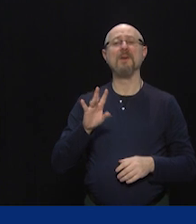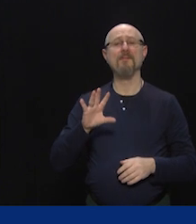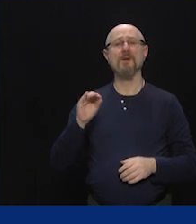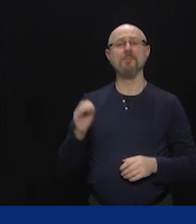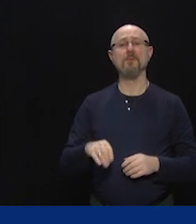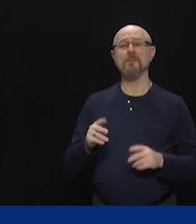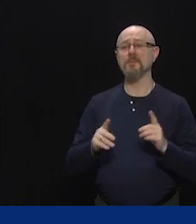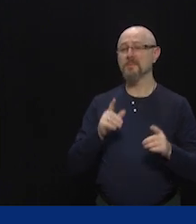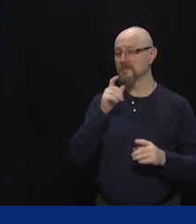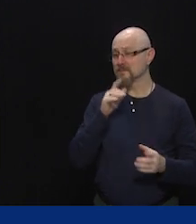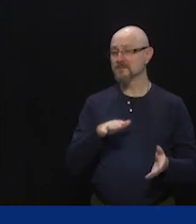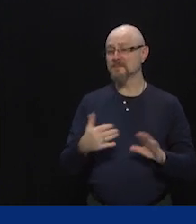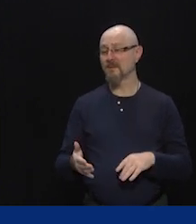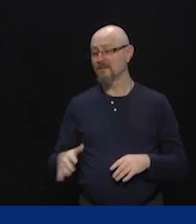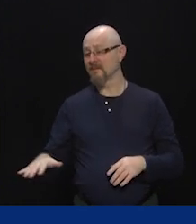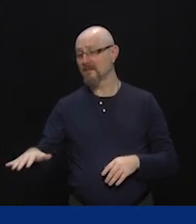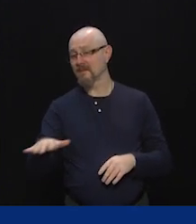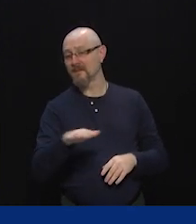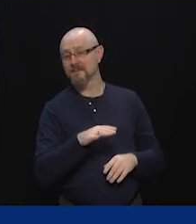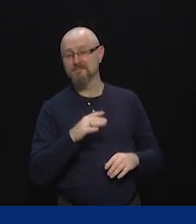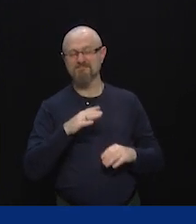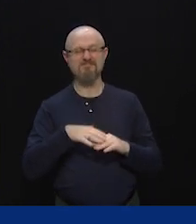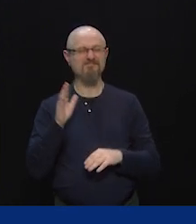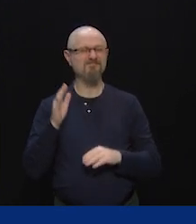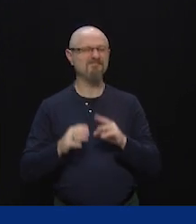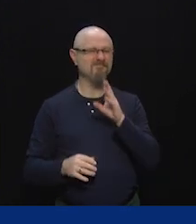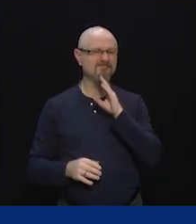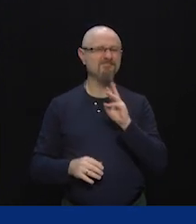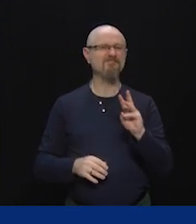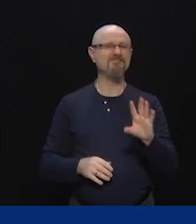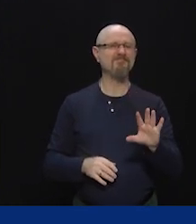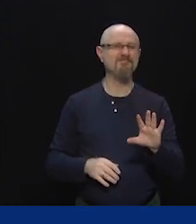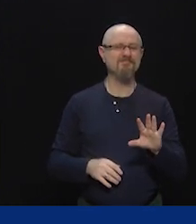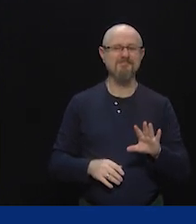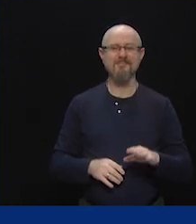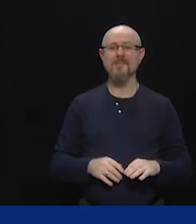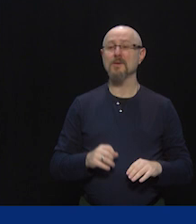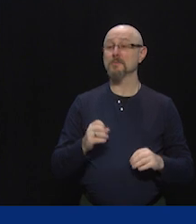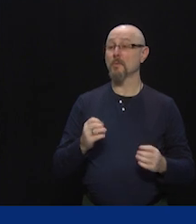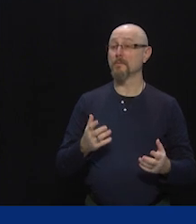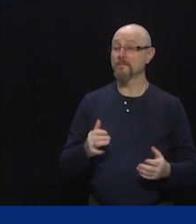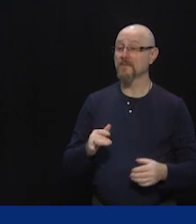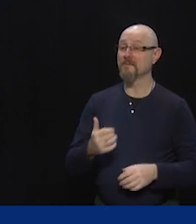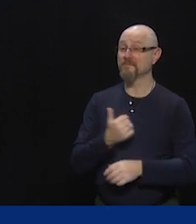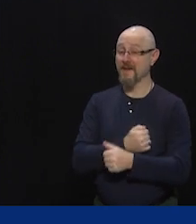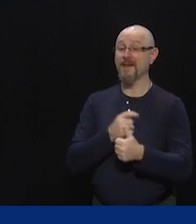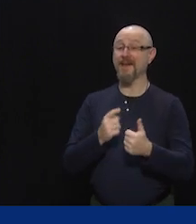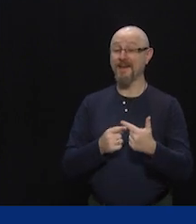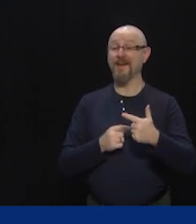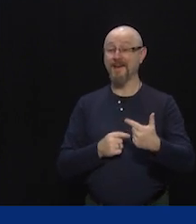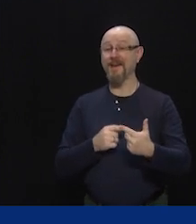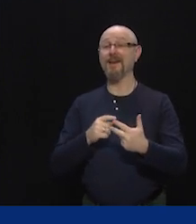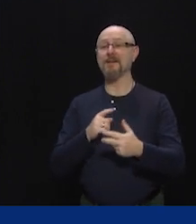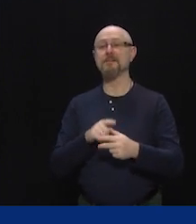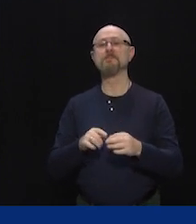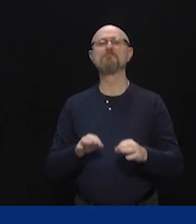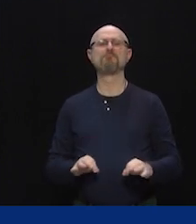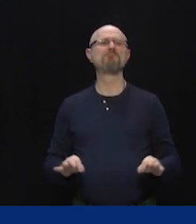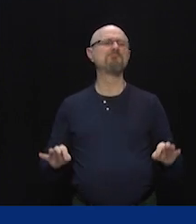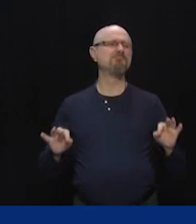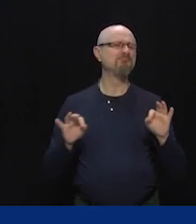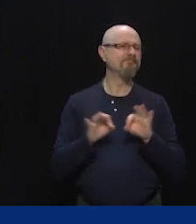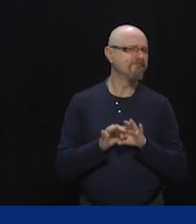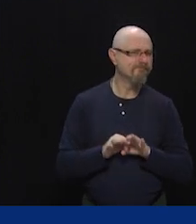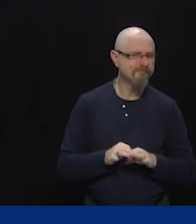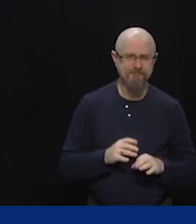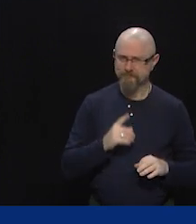who are over 65. So being fully vaccinated and boosted is critical in this very vulnerable population